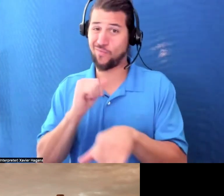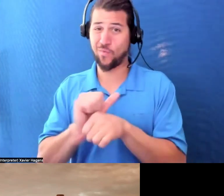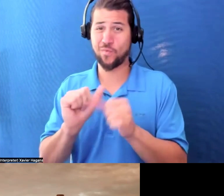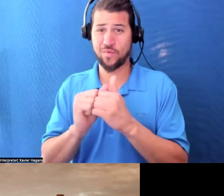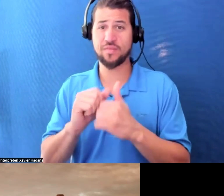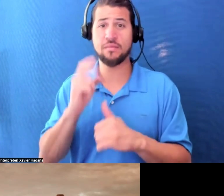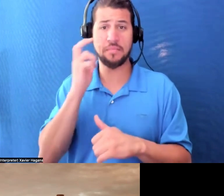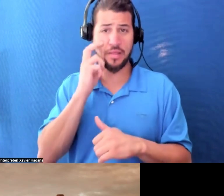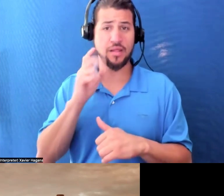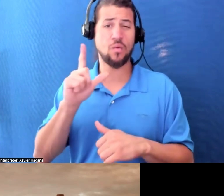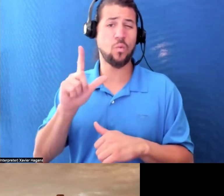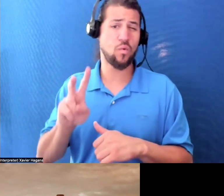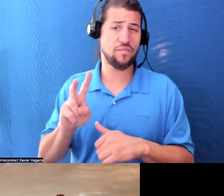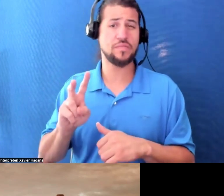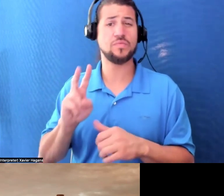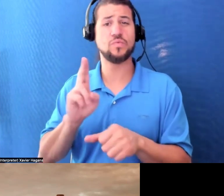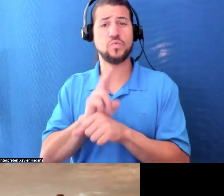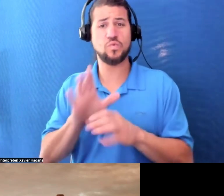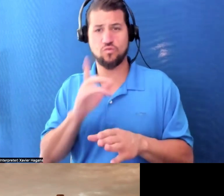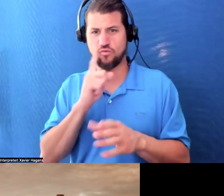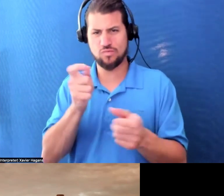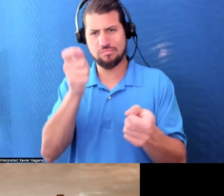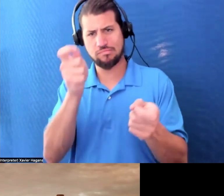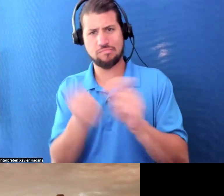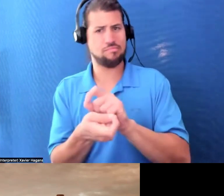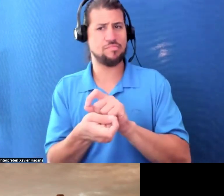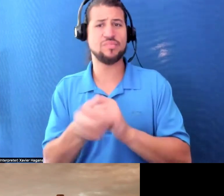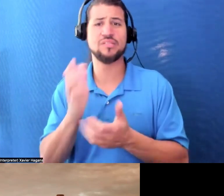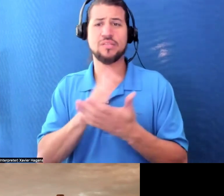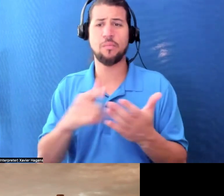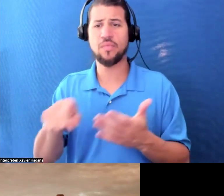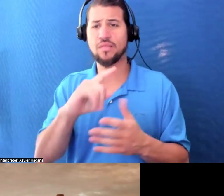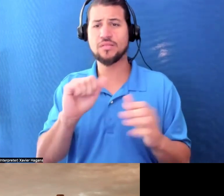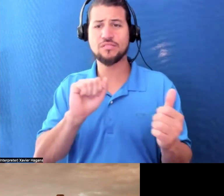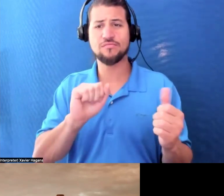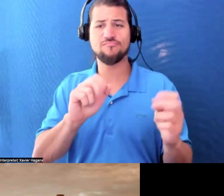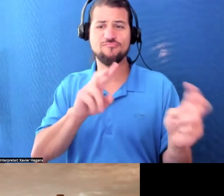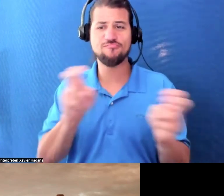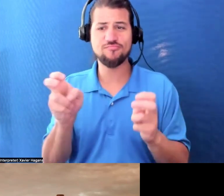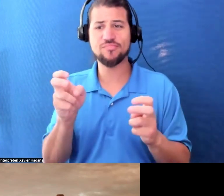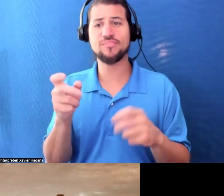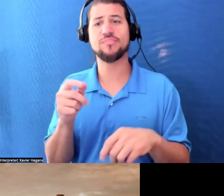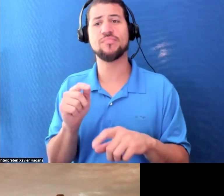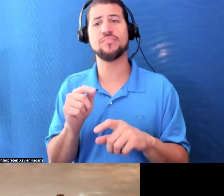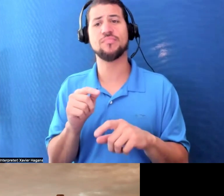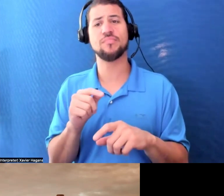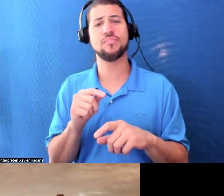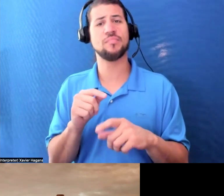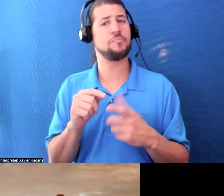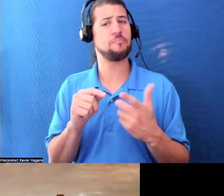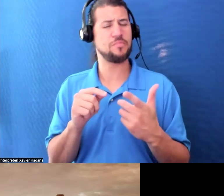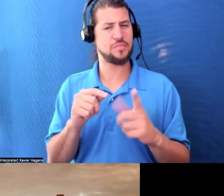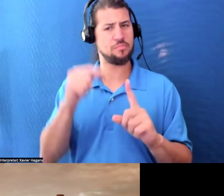users to actually correct some of these issues, to point out some of the uh, inputs that are